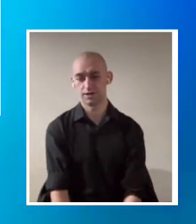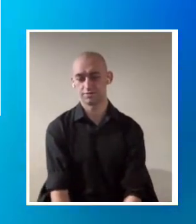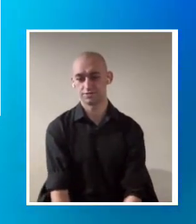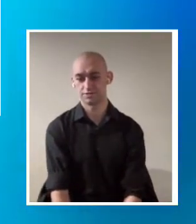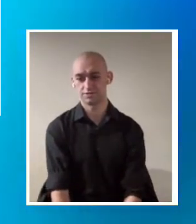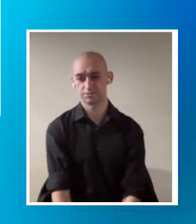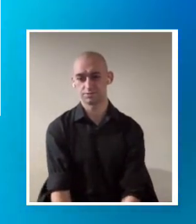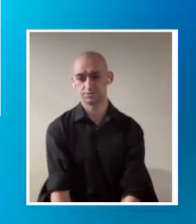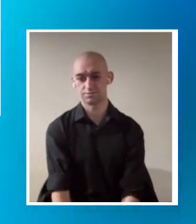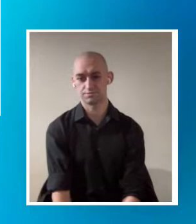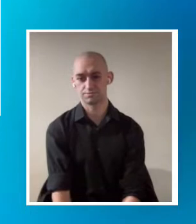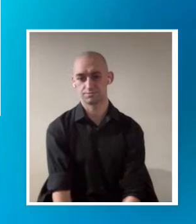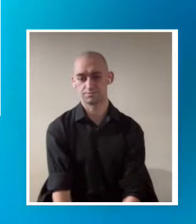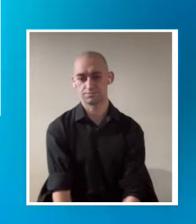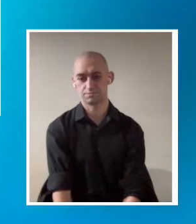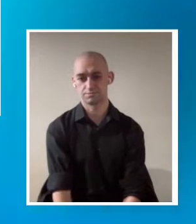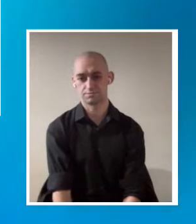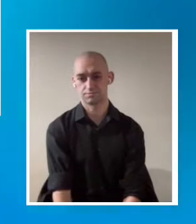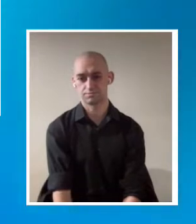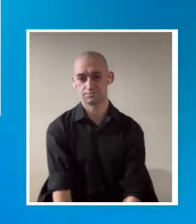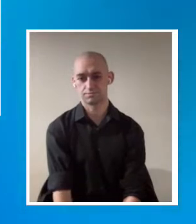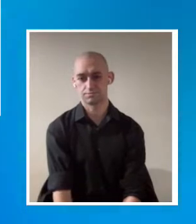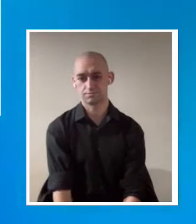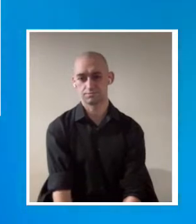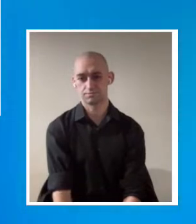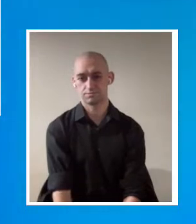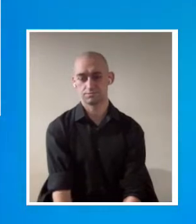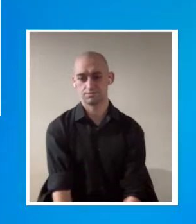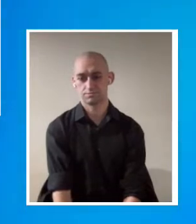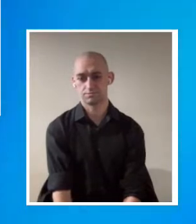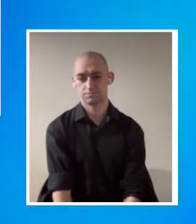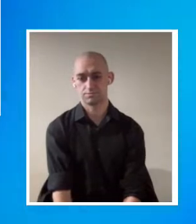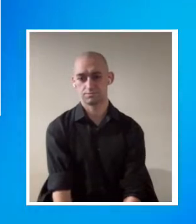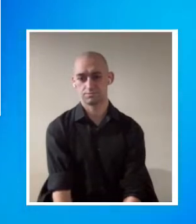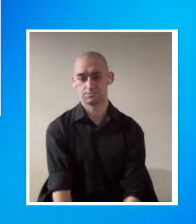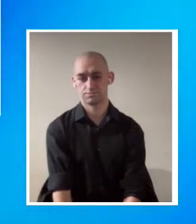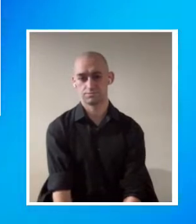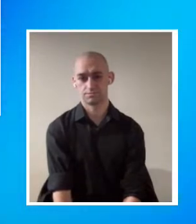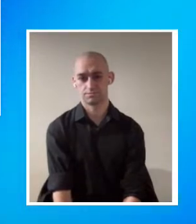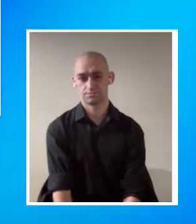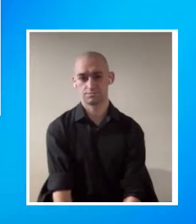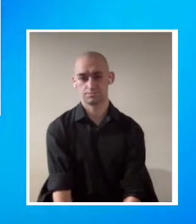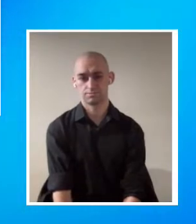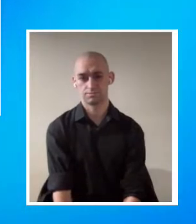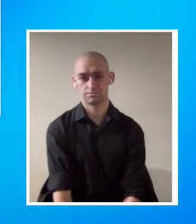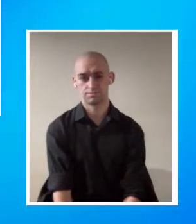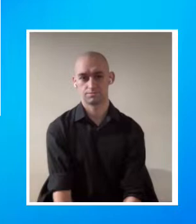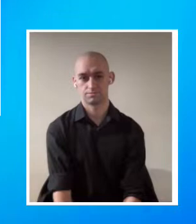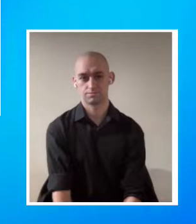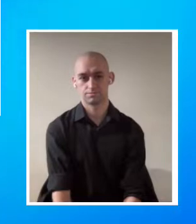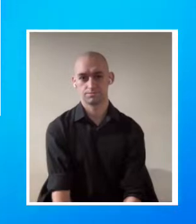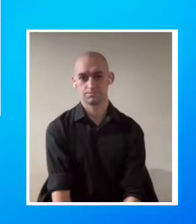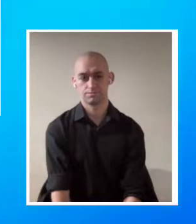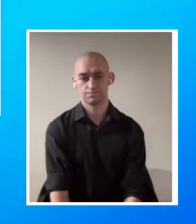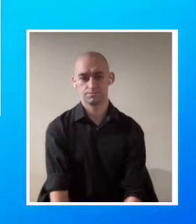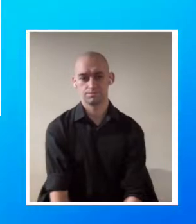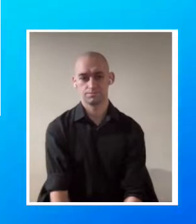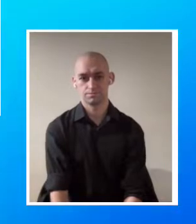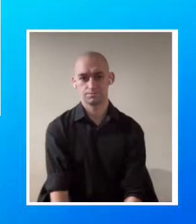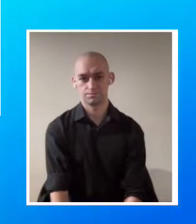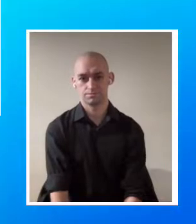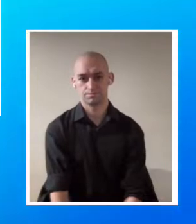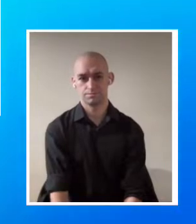Sorry, I just had a question at this point. So when they answer the poll, Callie, do